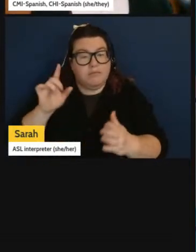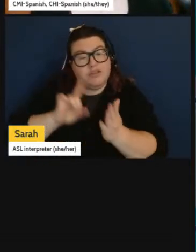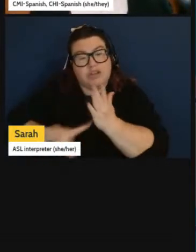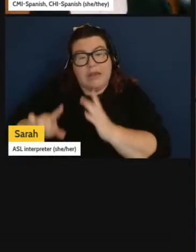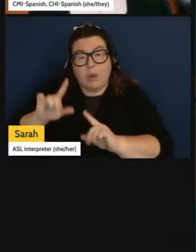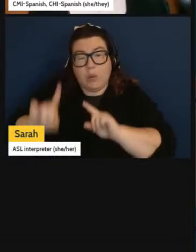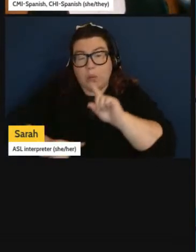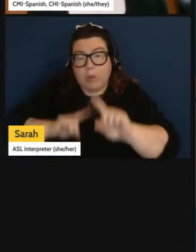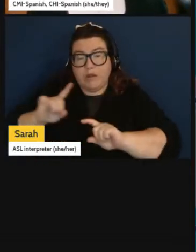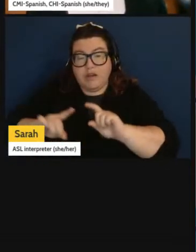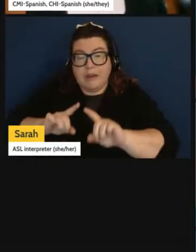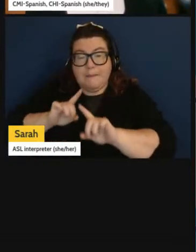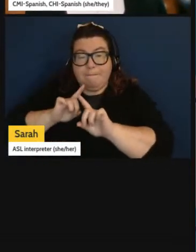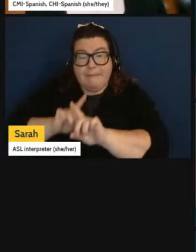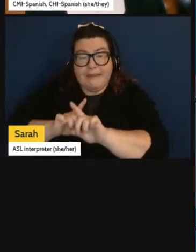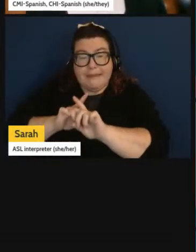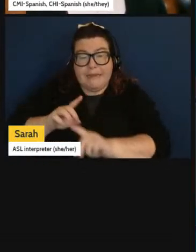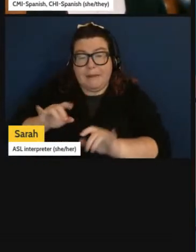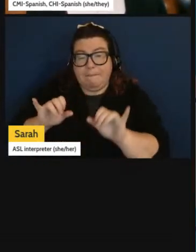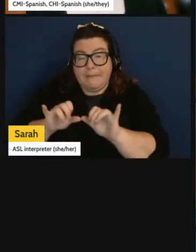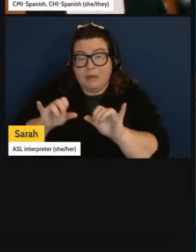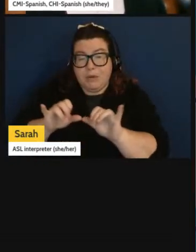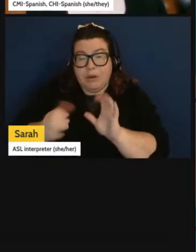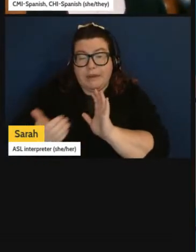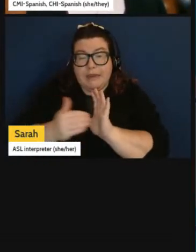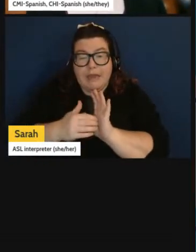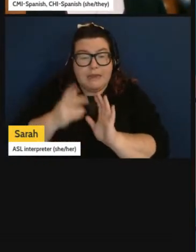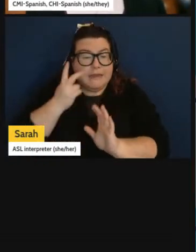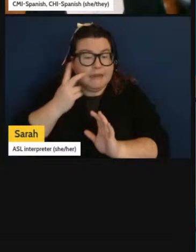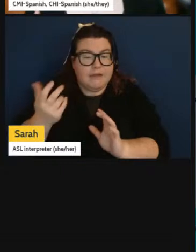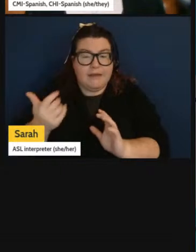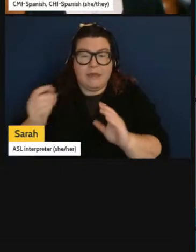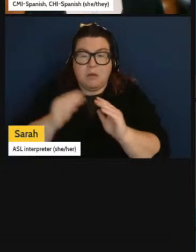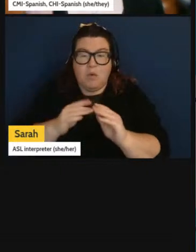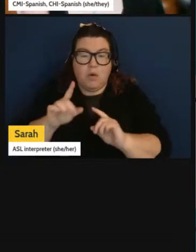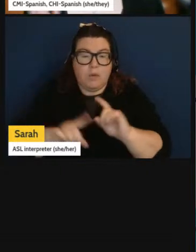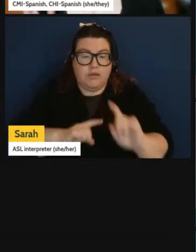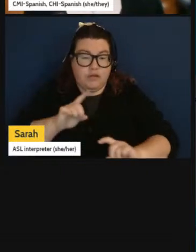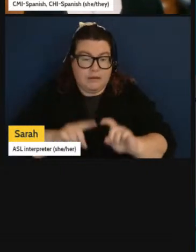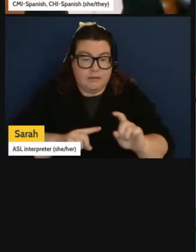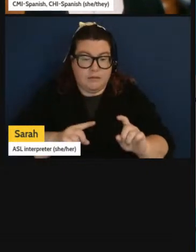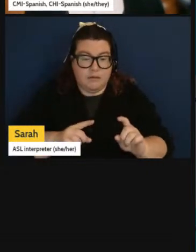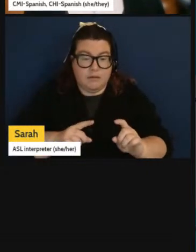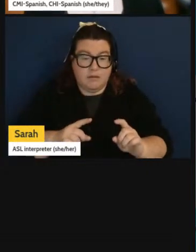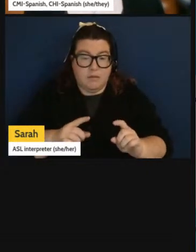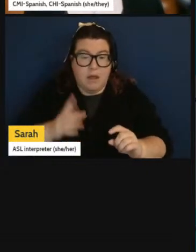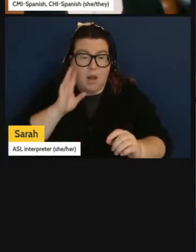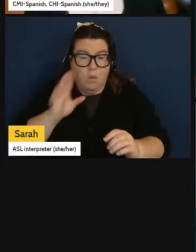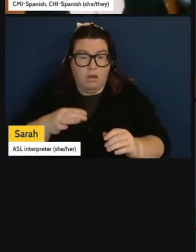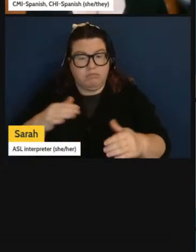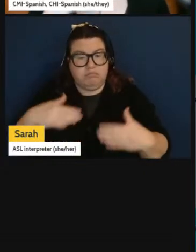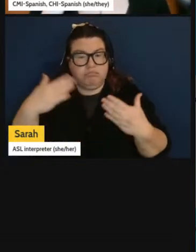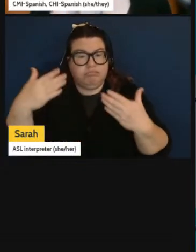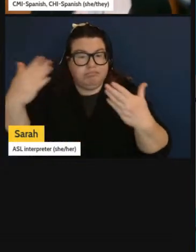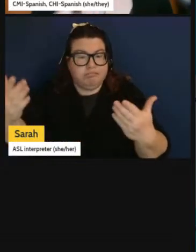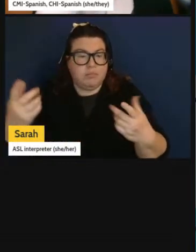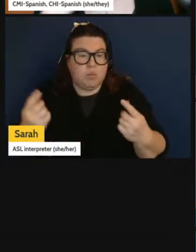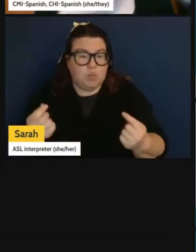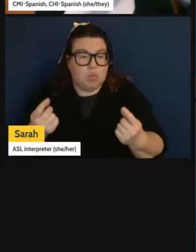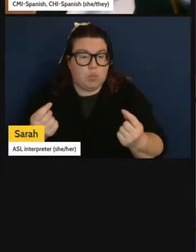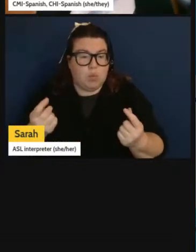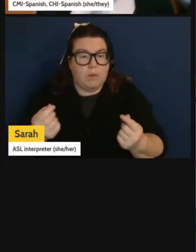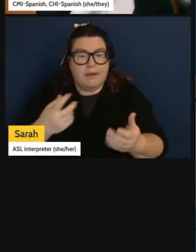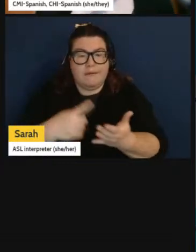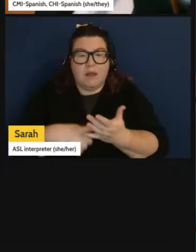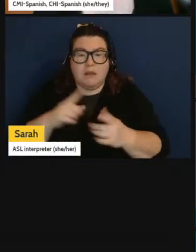in Mentimeter again and see if we have any more questions. But otherwise, I'm going to go through my recommendations because we've talked a lot